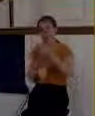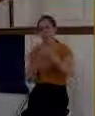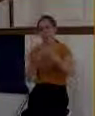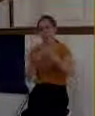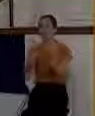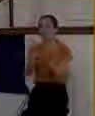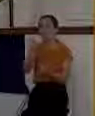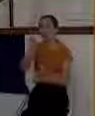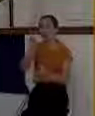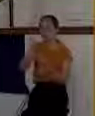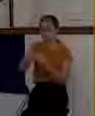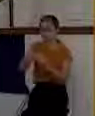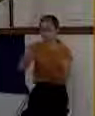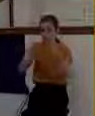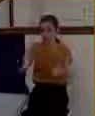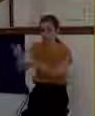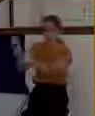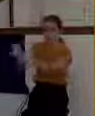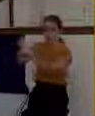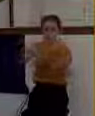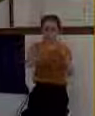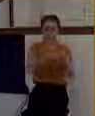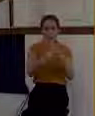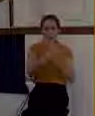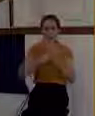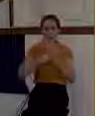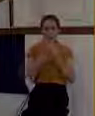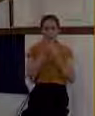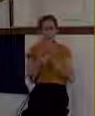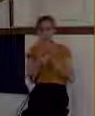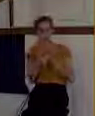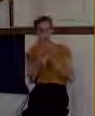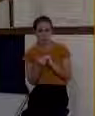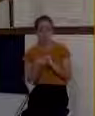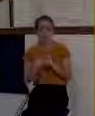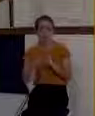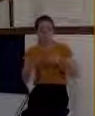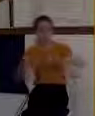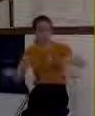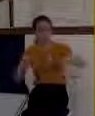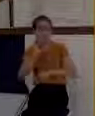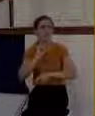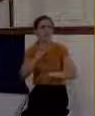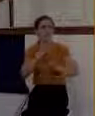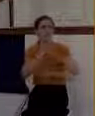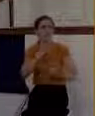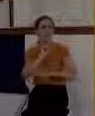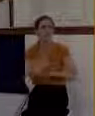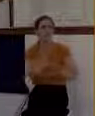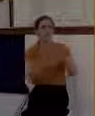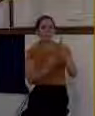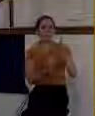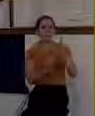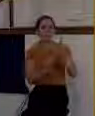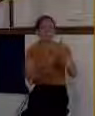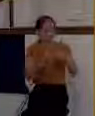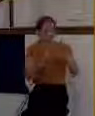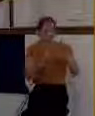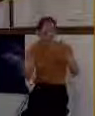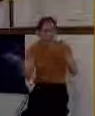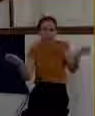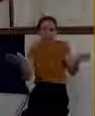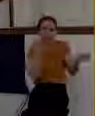has an application for this divided people, and it has application for us. But before we can see what the story means for us, it's